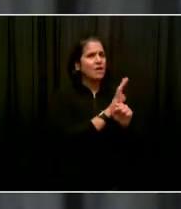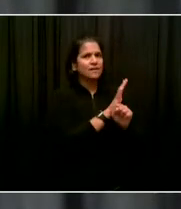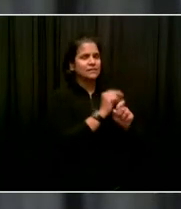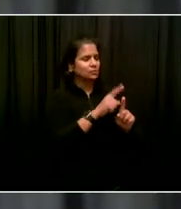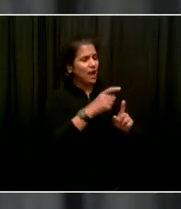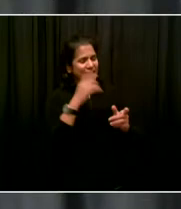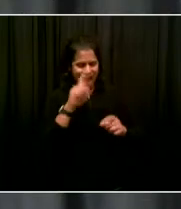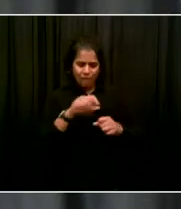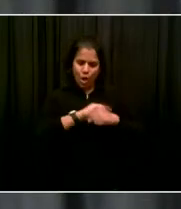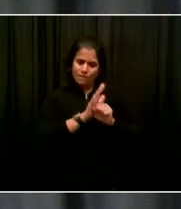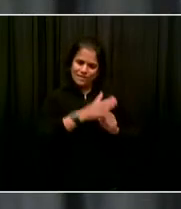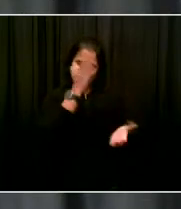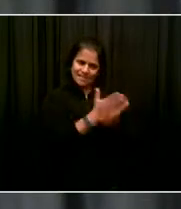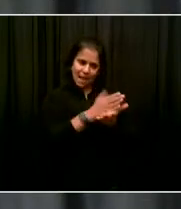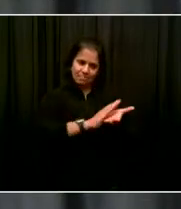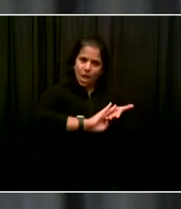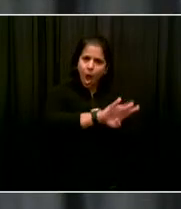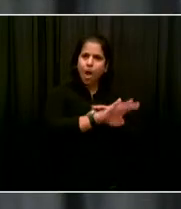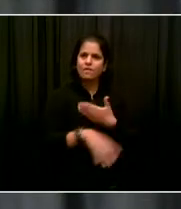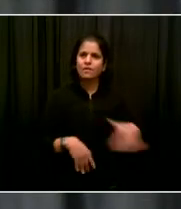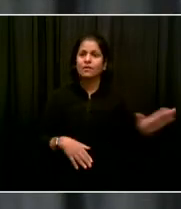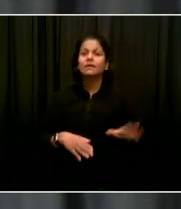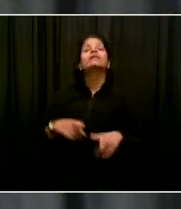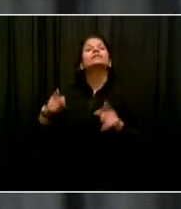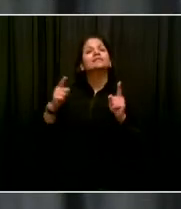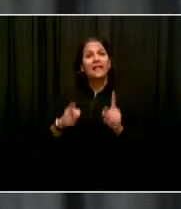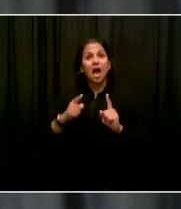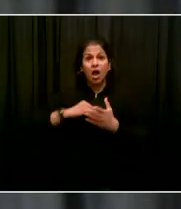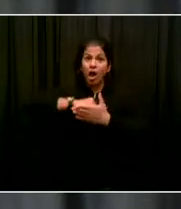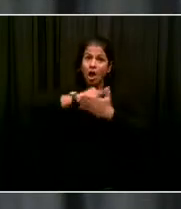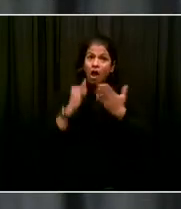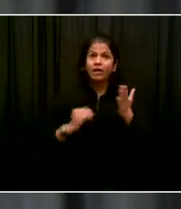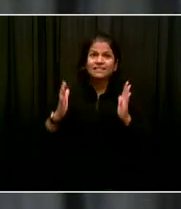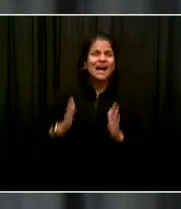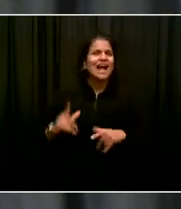if artists can't perform in front of